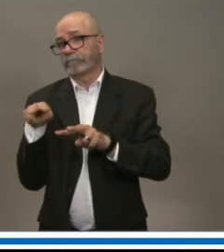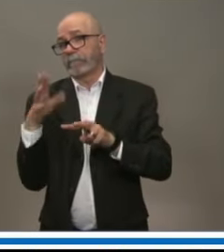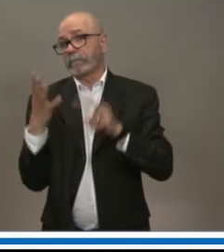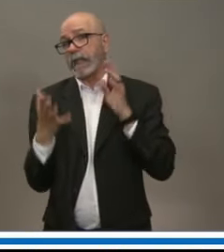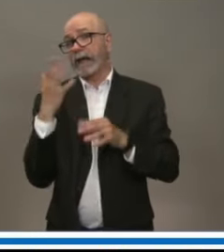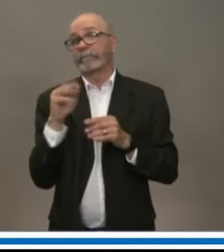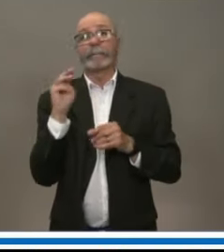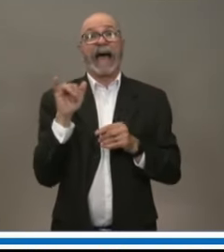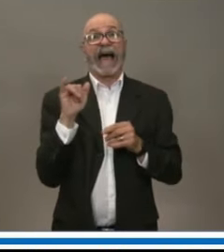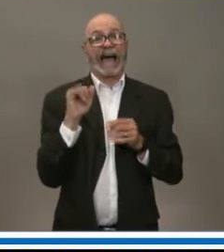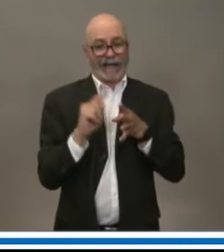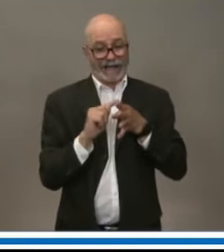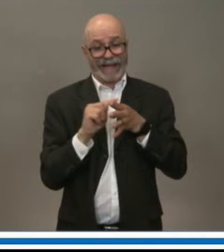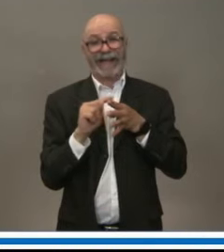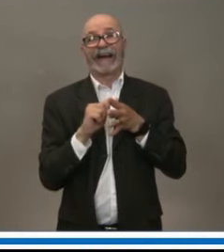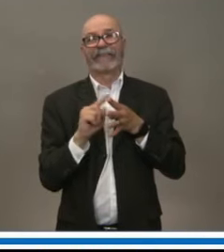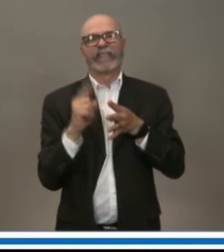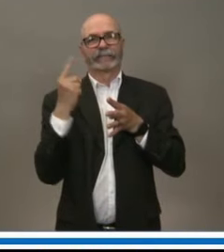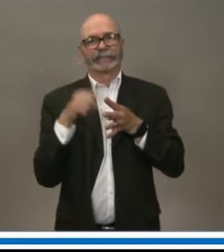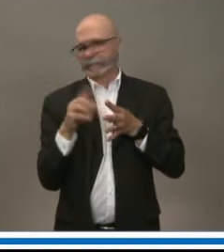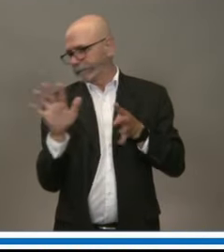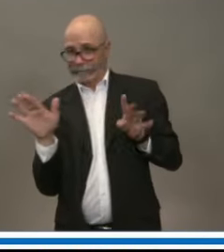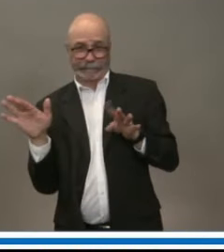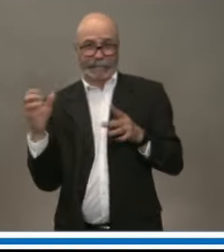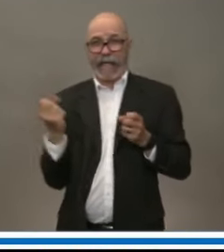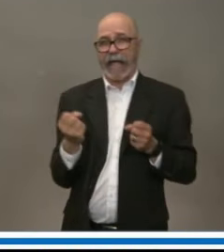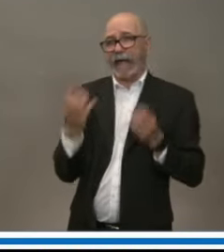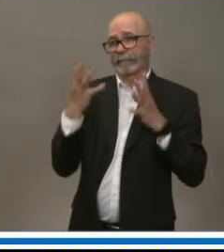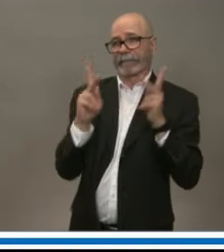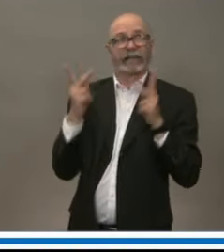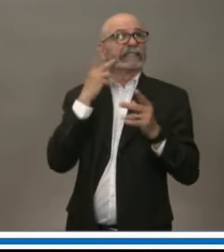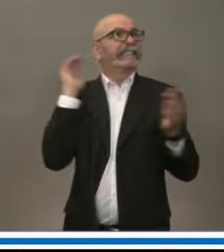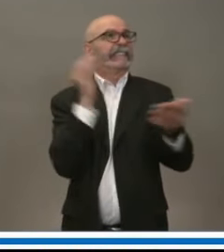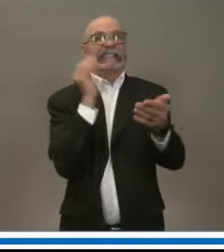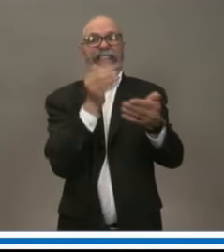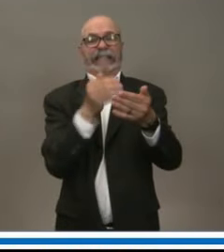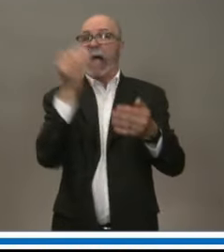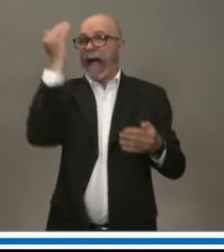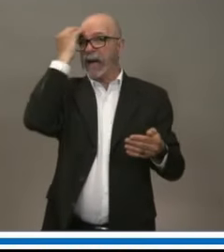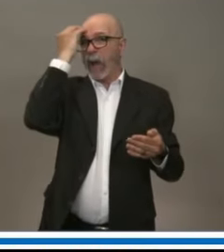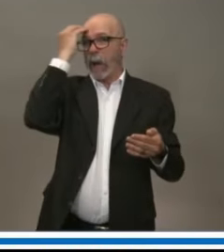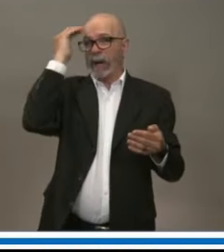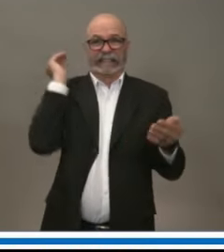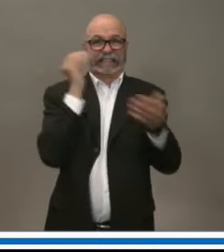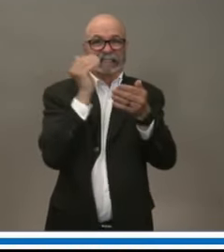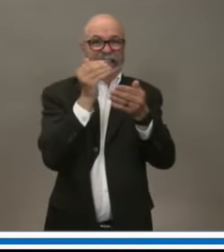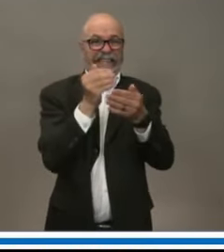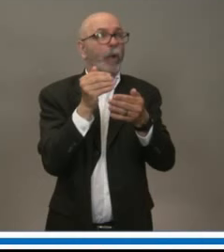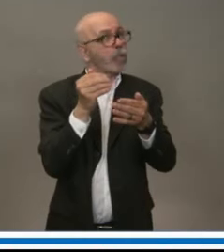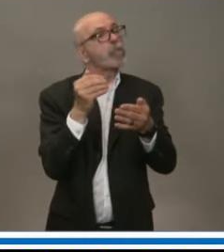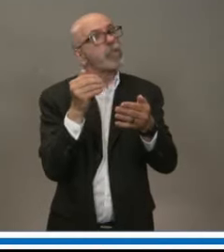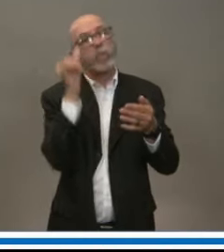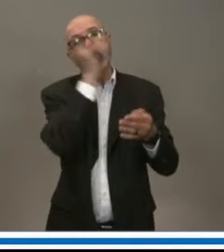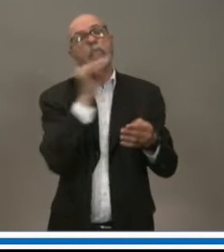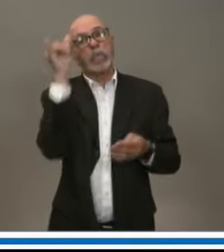the next week or so, as to how we continue to have an appropriate public health response. Go ahead, Kyle, with your